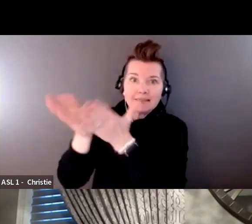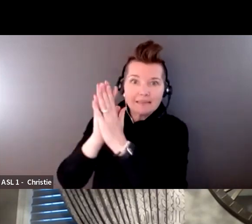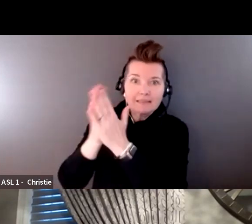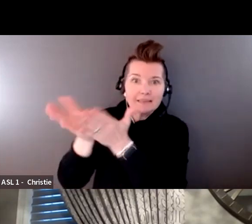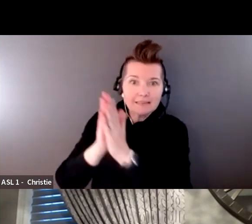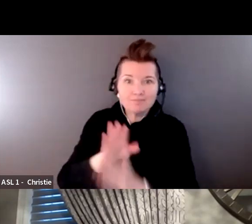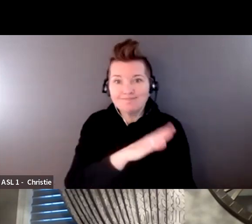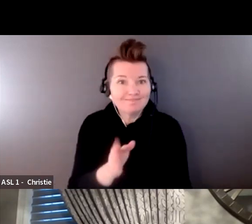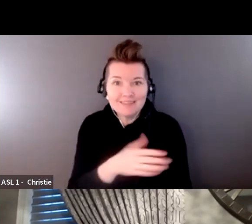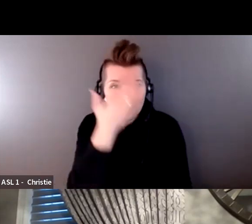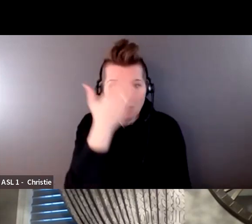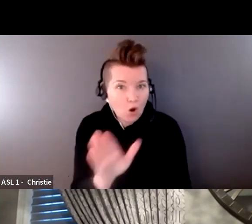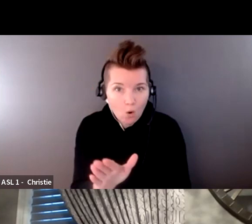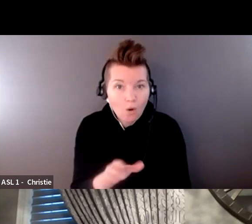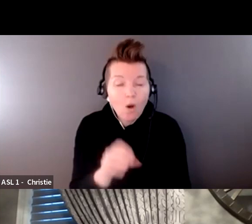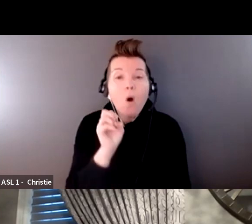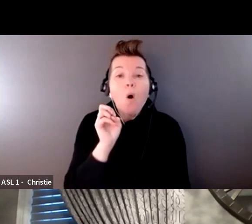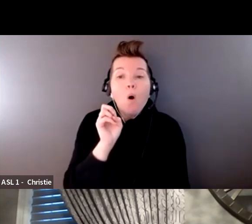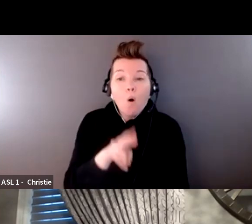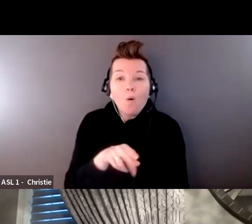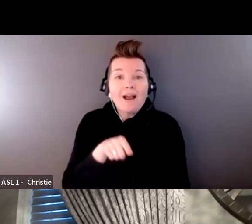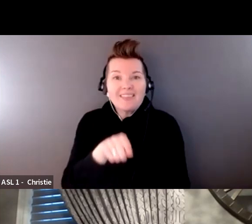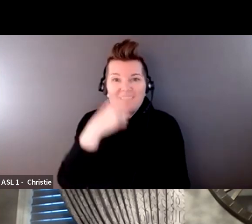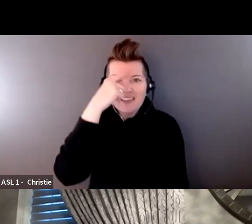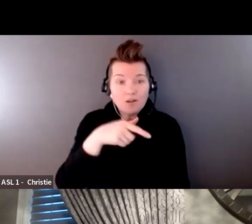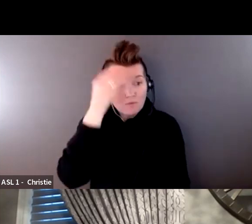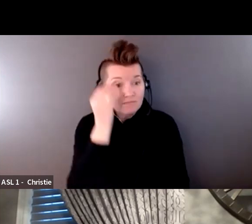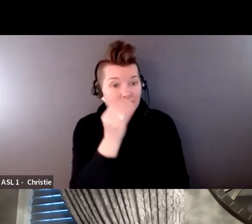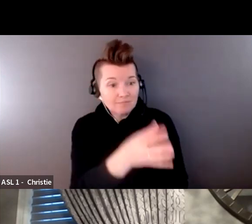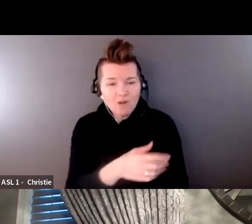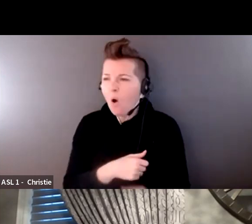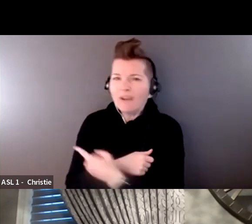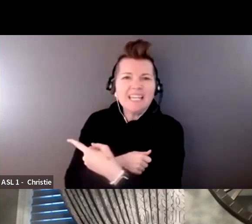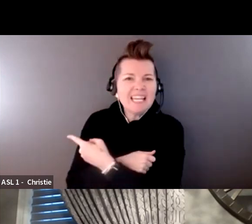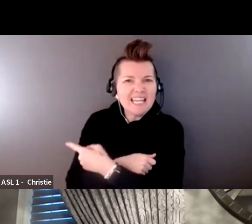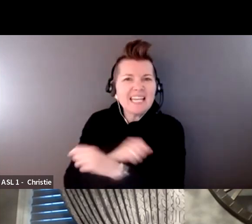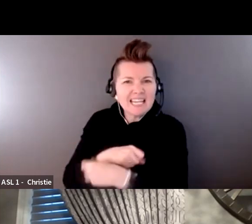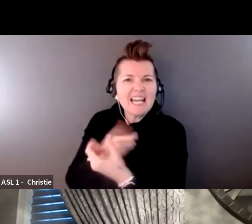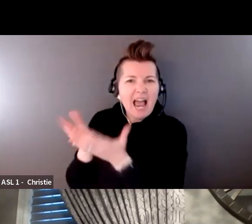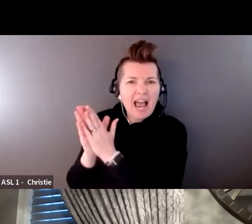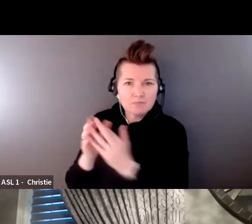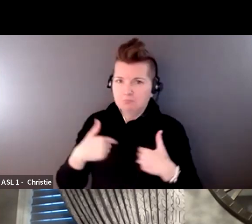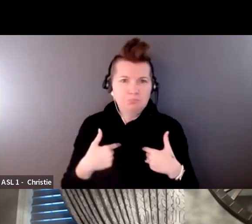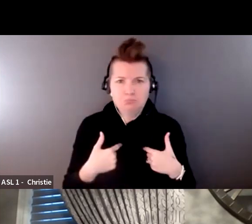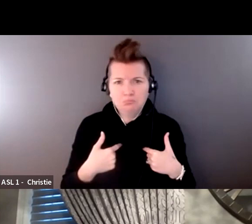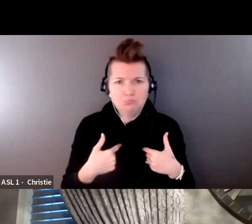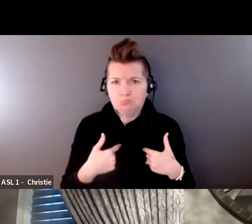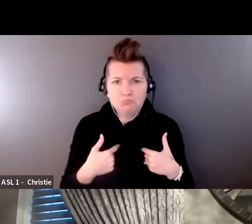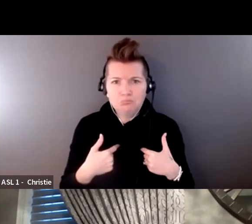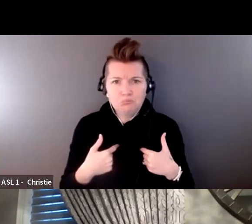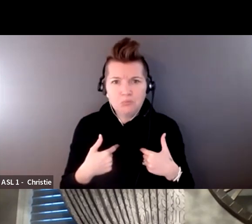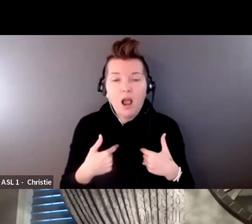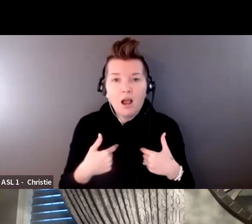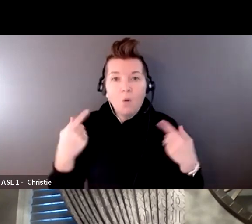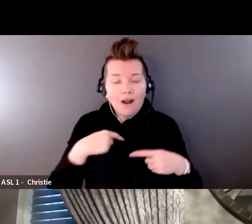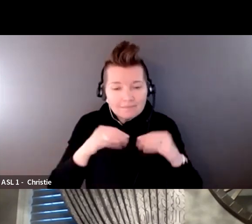oh, that Johnny next door, right? In denial, right? And once they're accepting that it